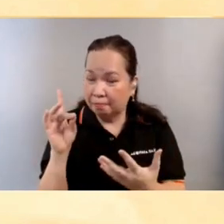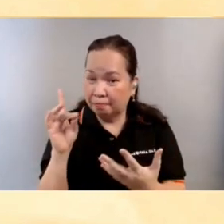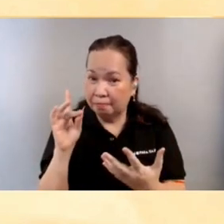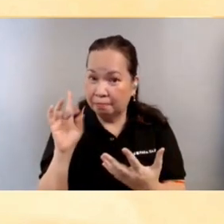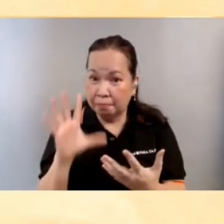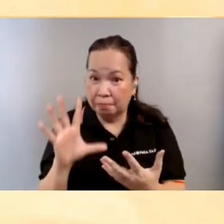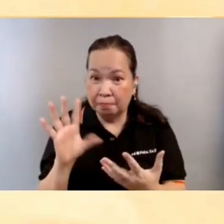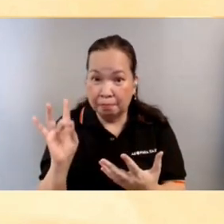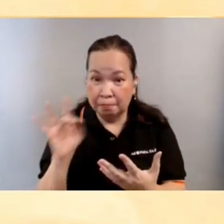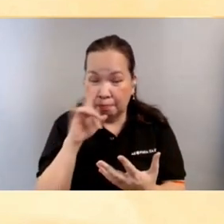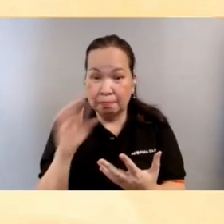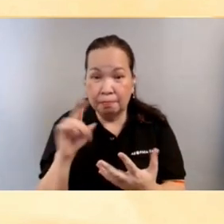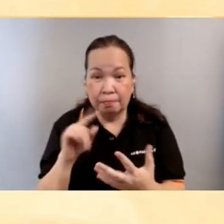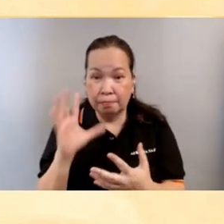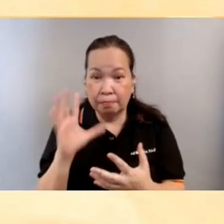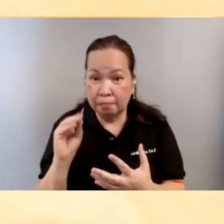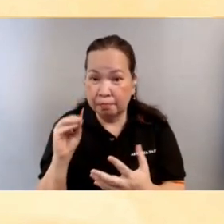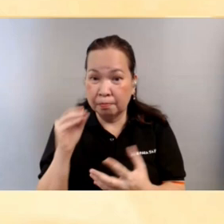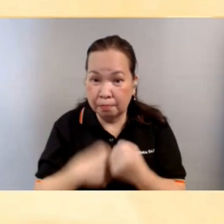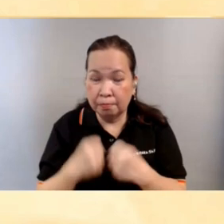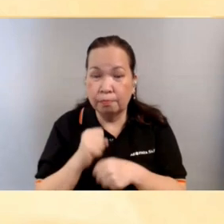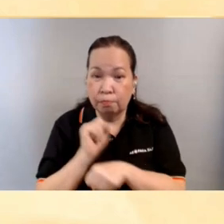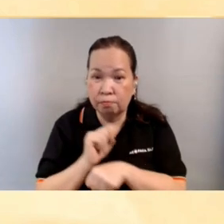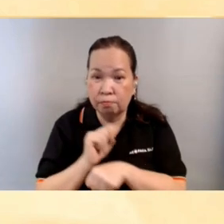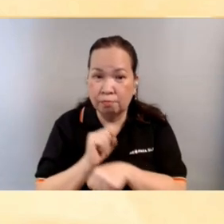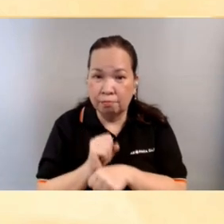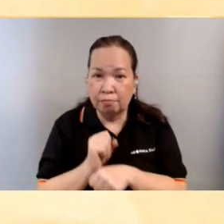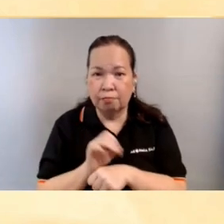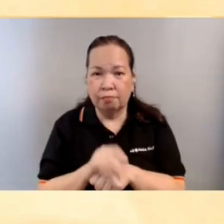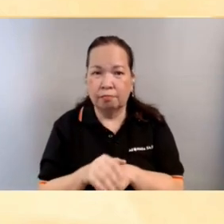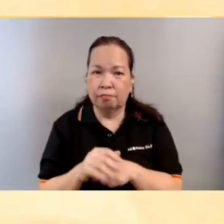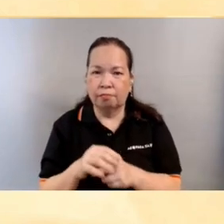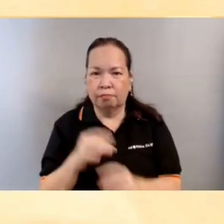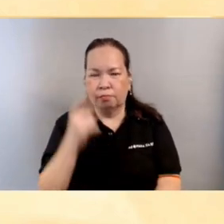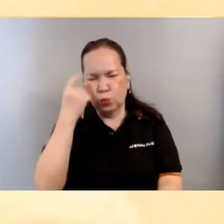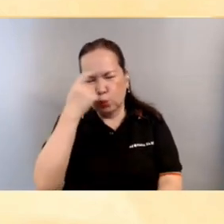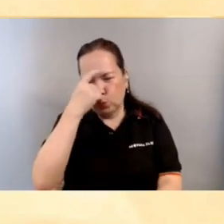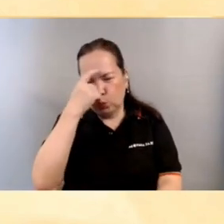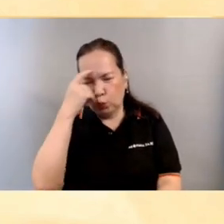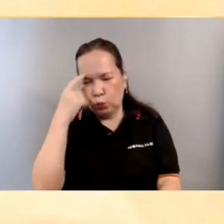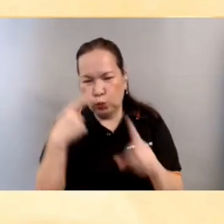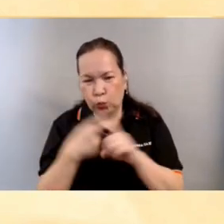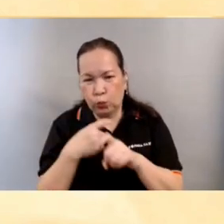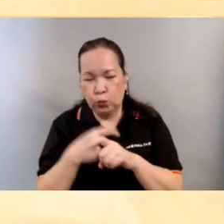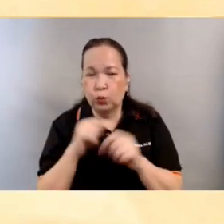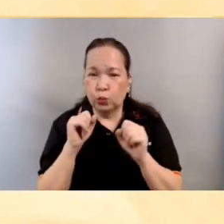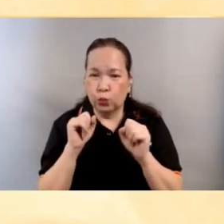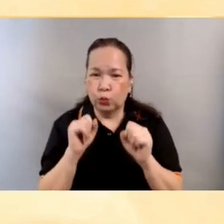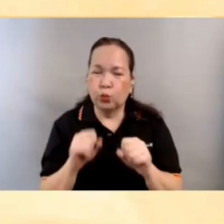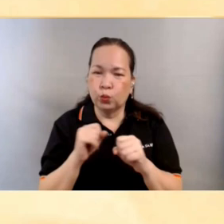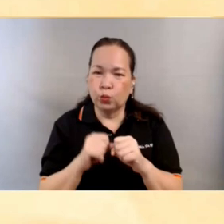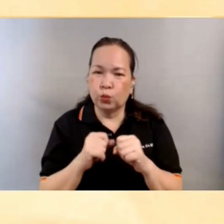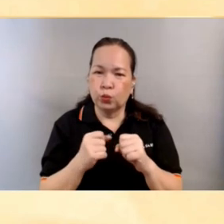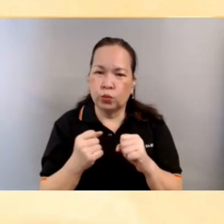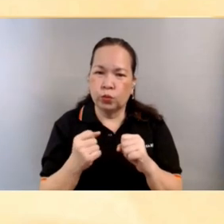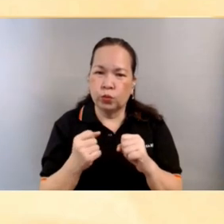that the complex trauma is somewhat associated with the possible diagnosis of